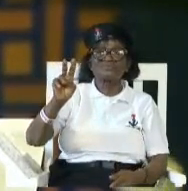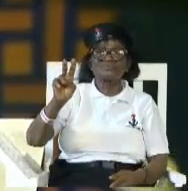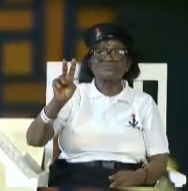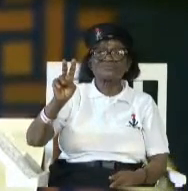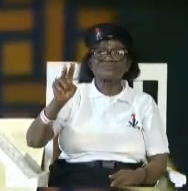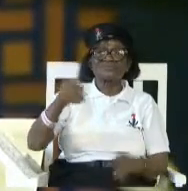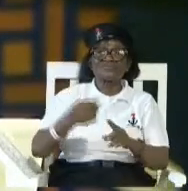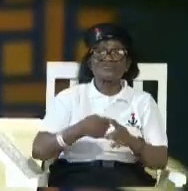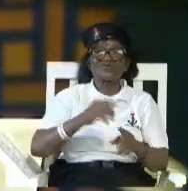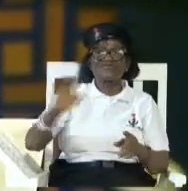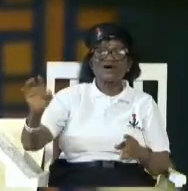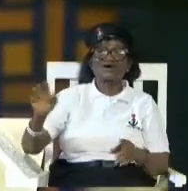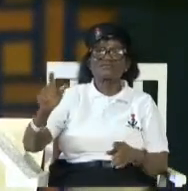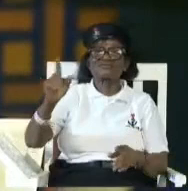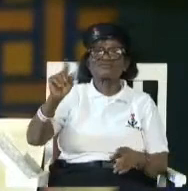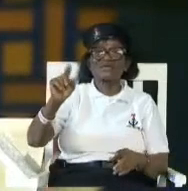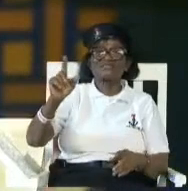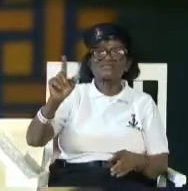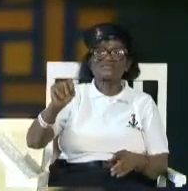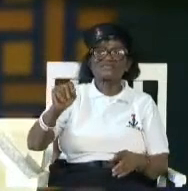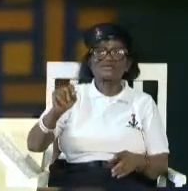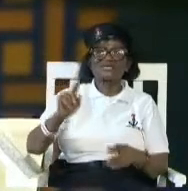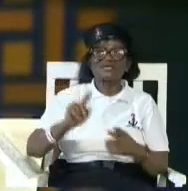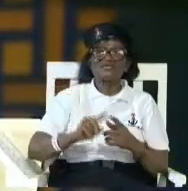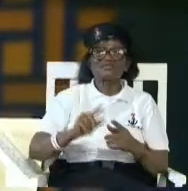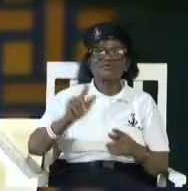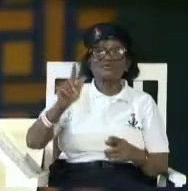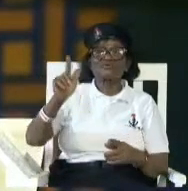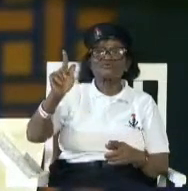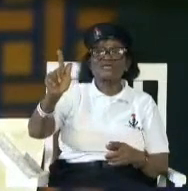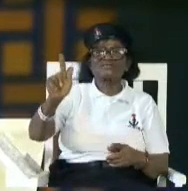from verse 20 to